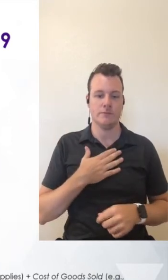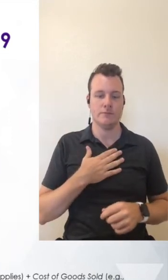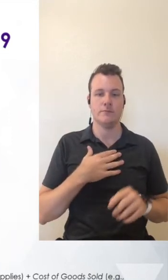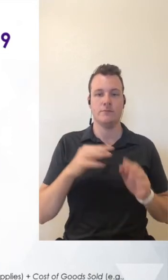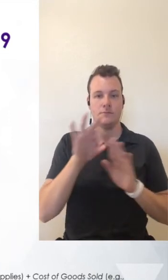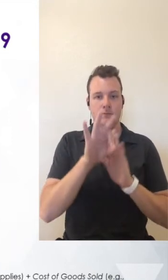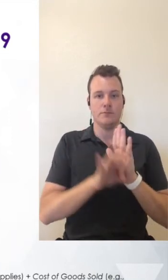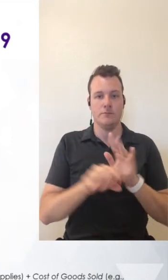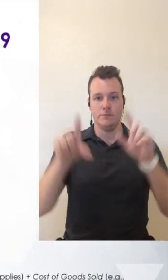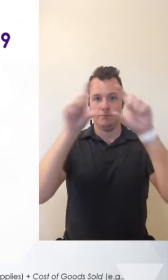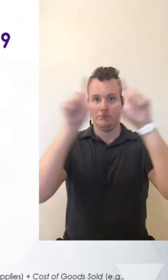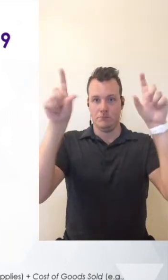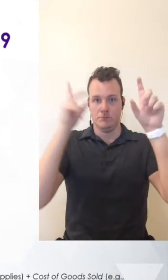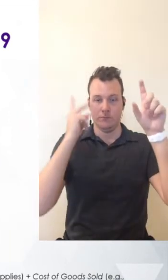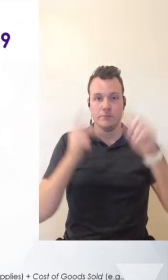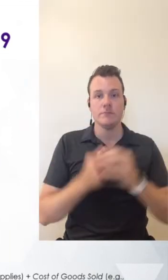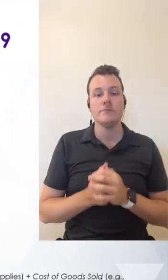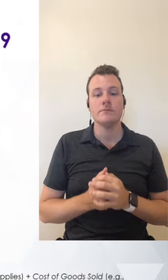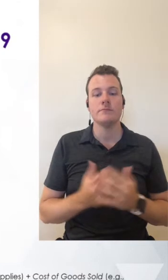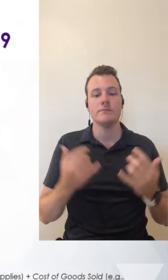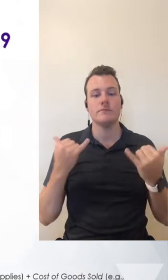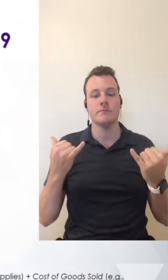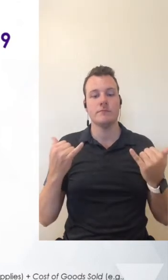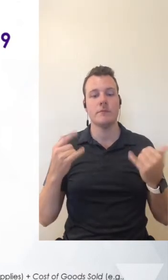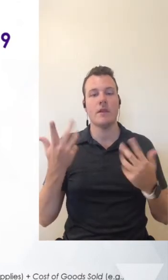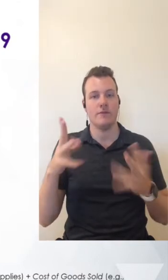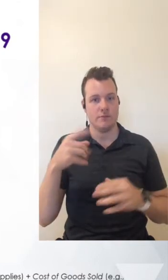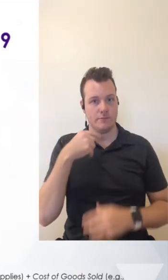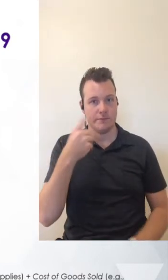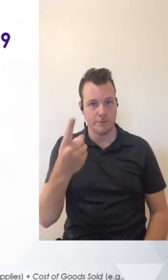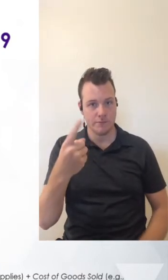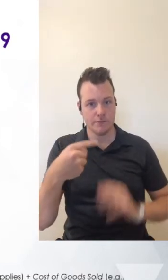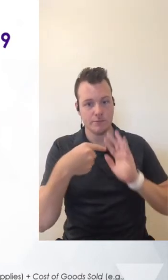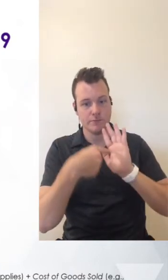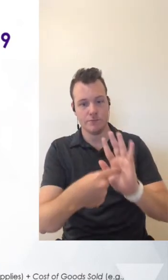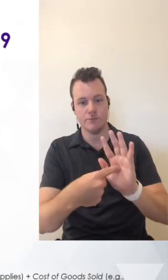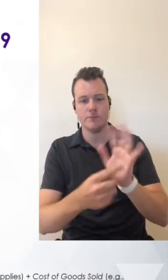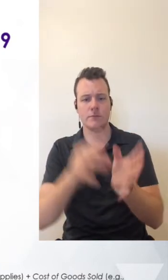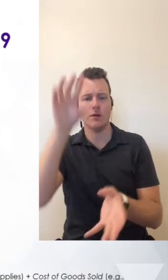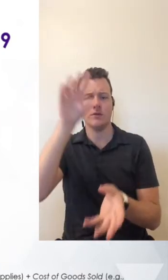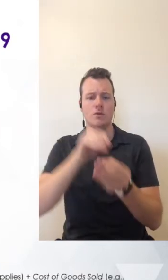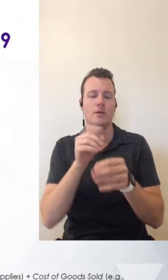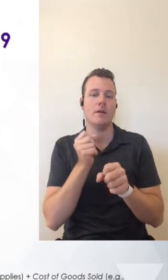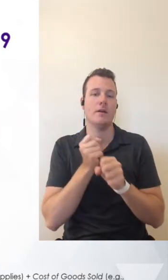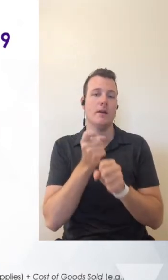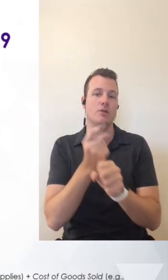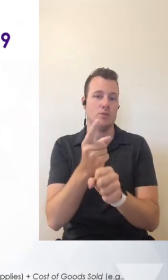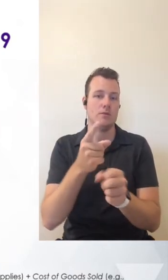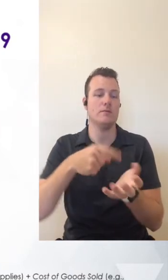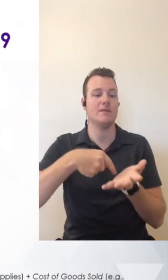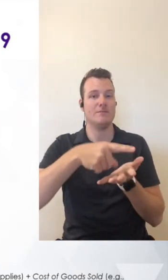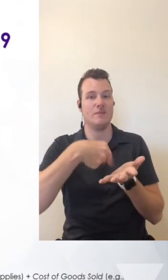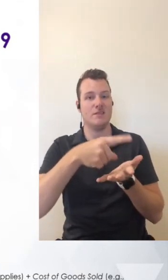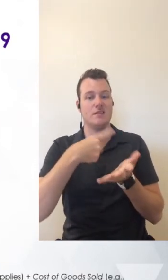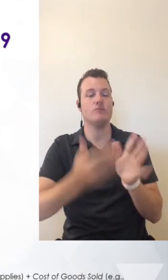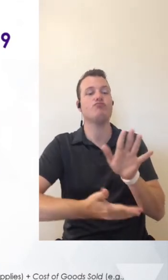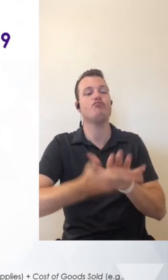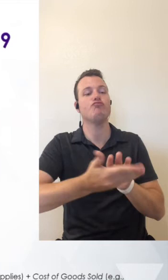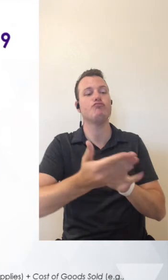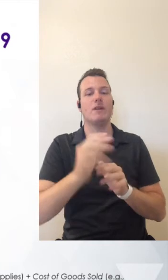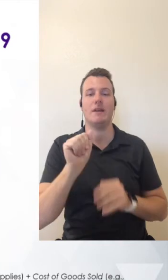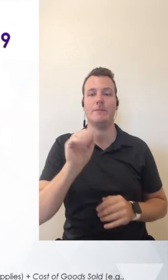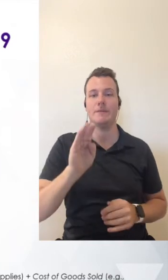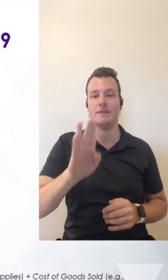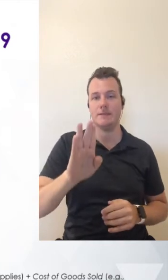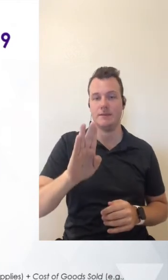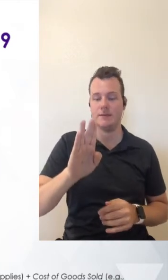top. And you'll notice I took the liberty of telling you that the total annual expenses for this practice, this